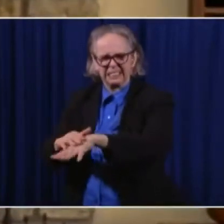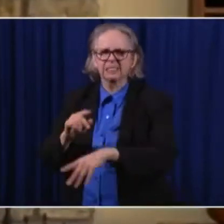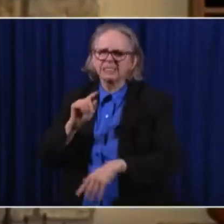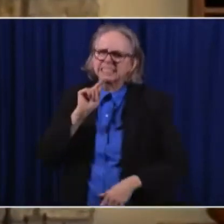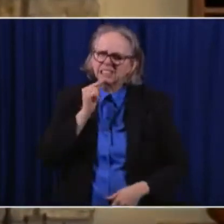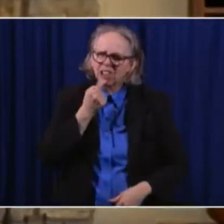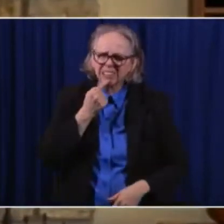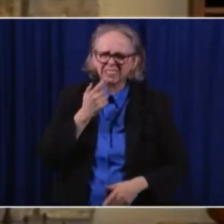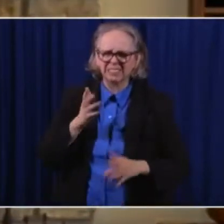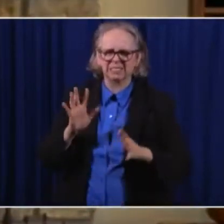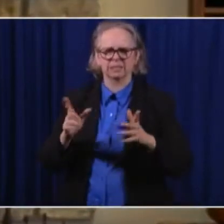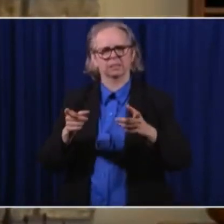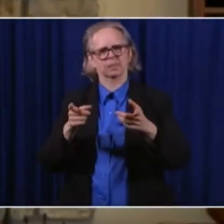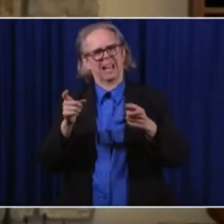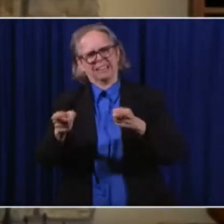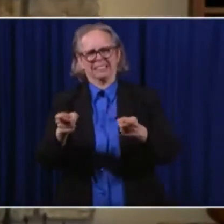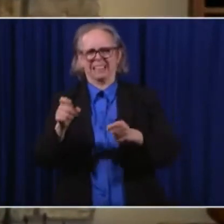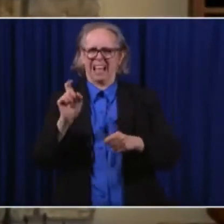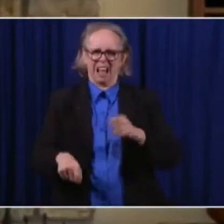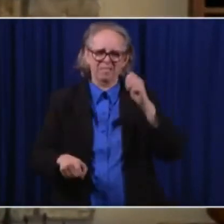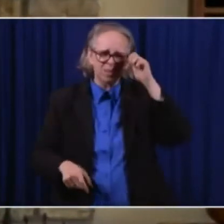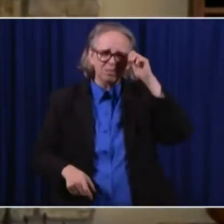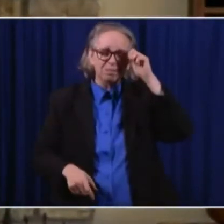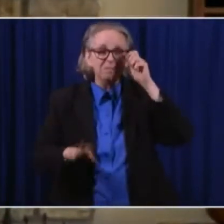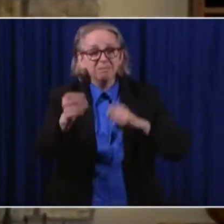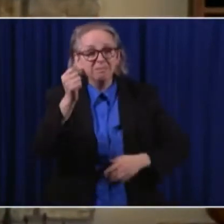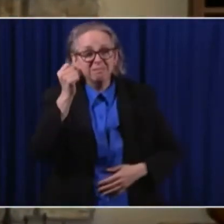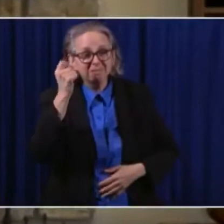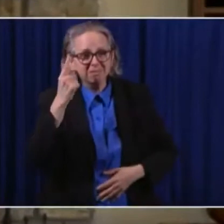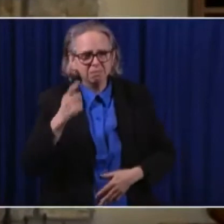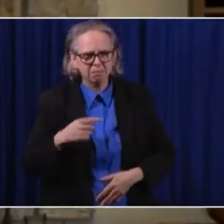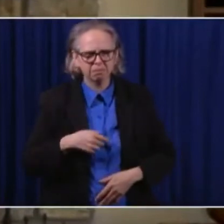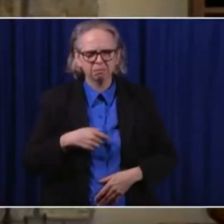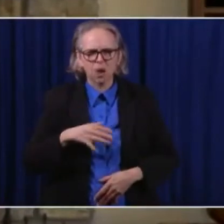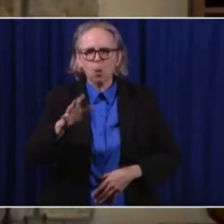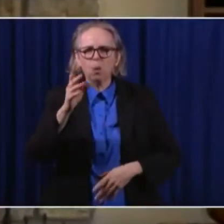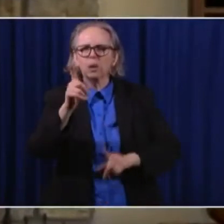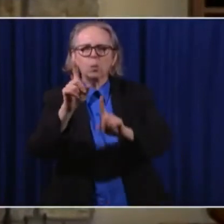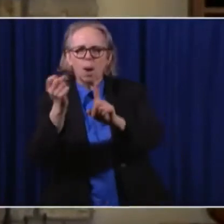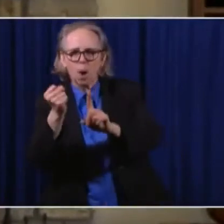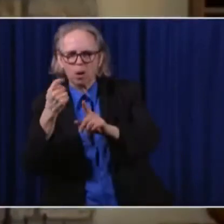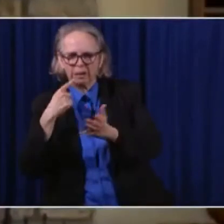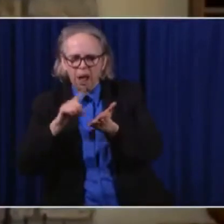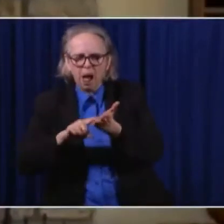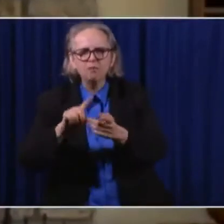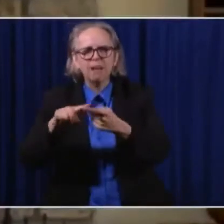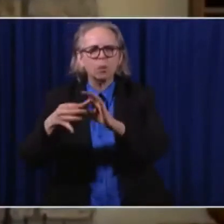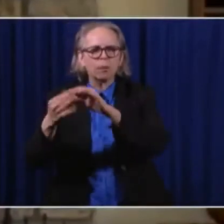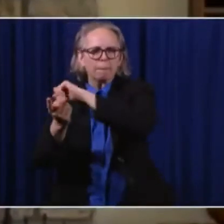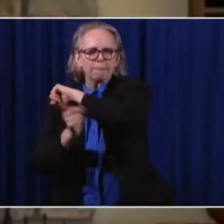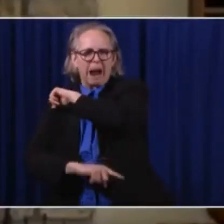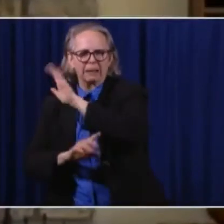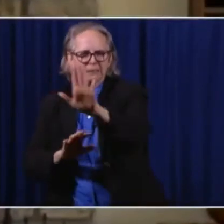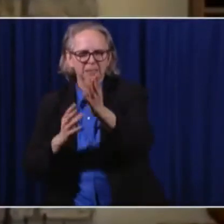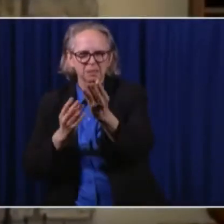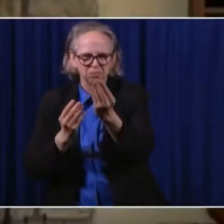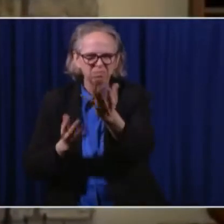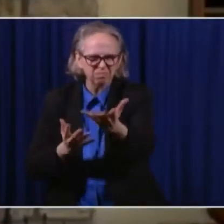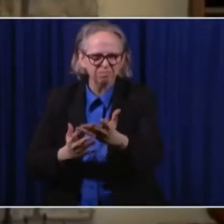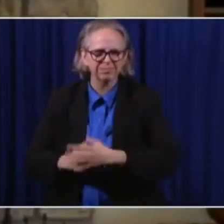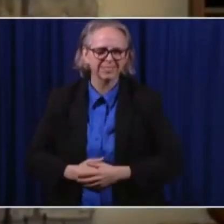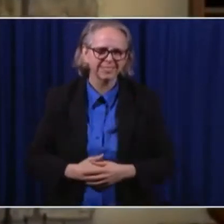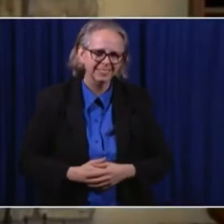it. So I'll get back. I'll answer that as soon as I get something from our team here. So thank you. Next question is from Josh